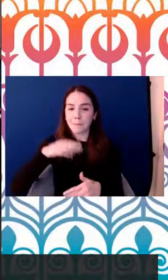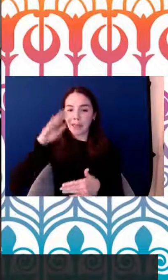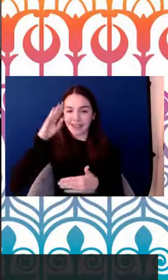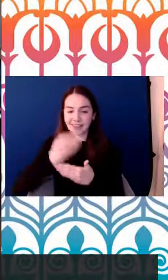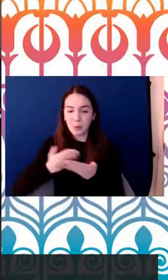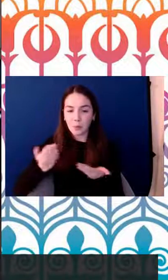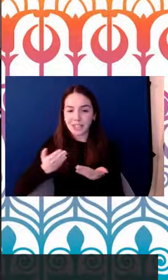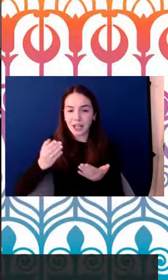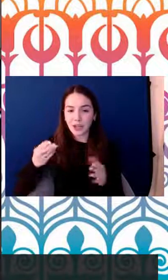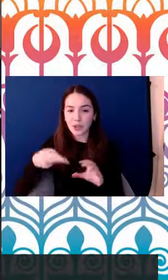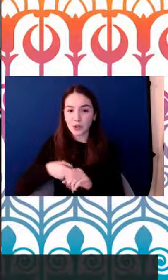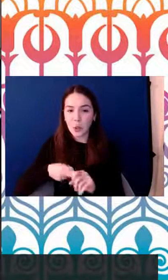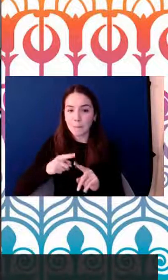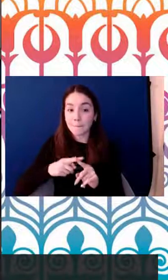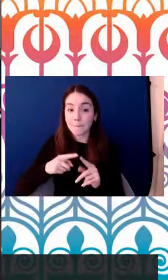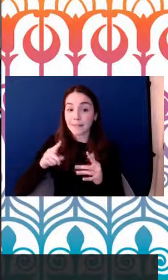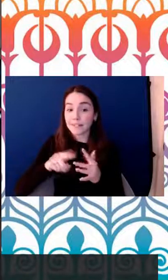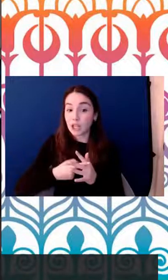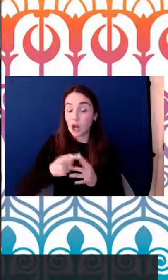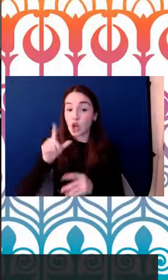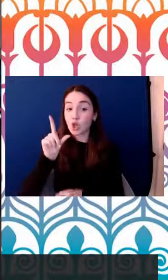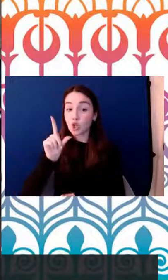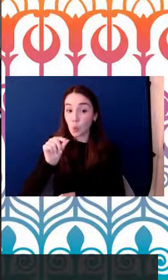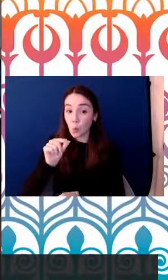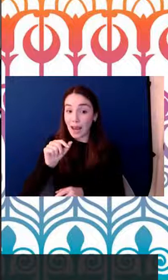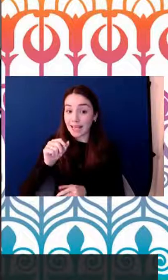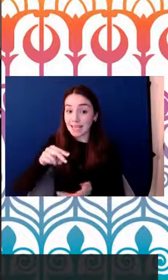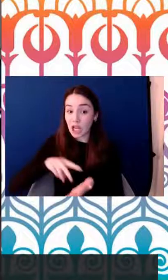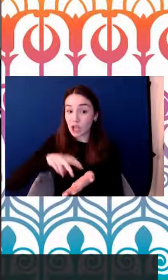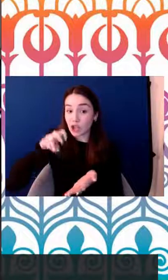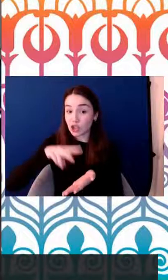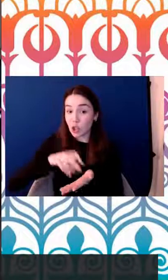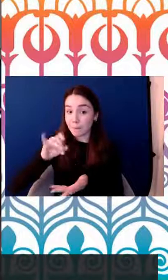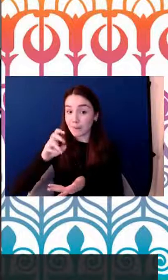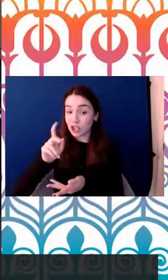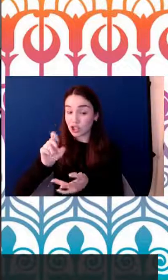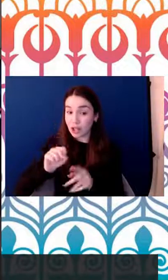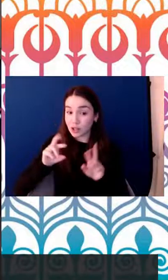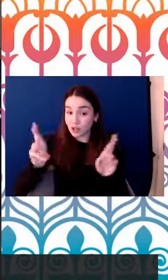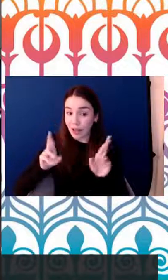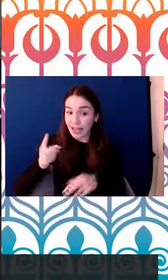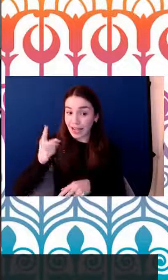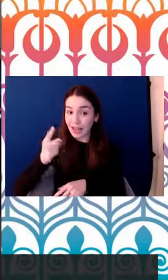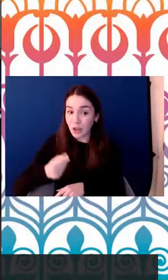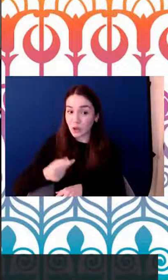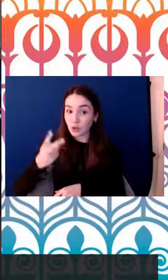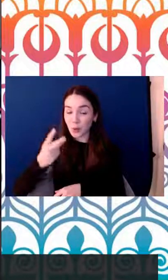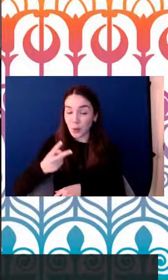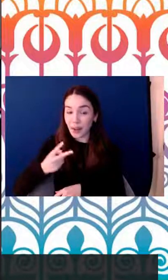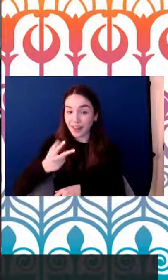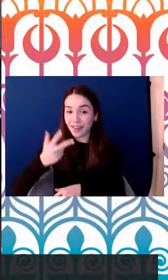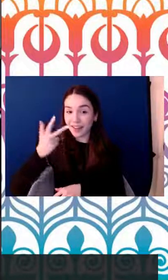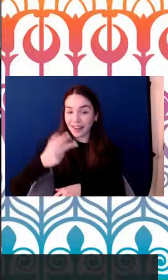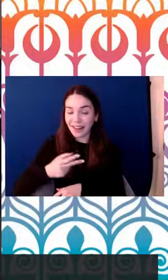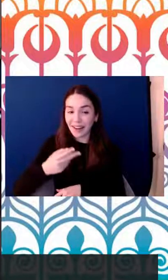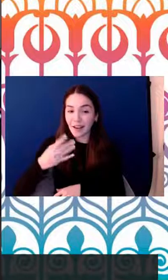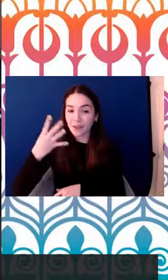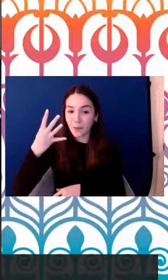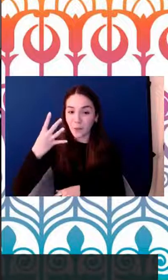do 20 jumping jacks. Are you guys ready? Let's go. 1, 2,